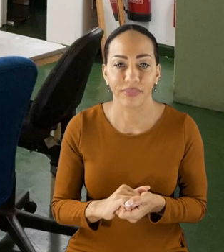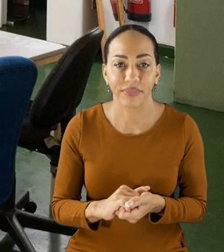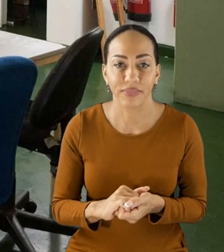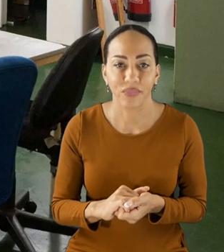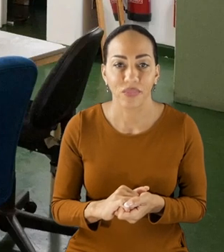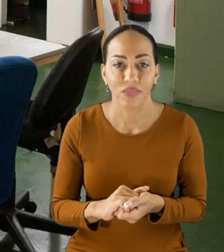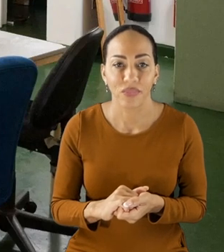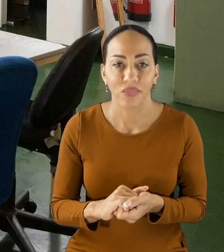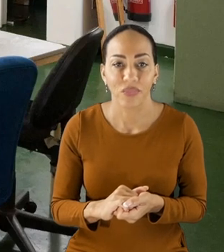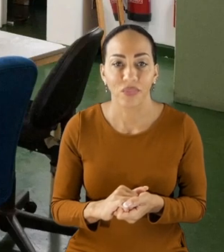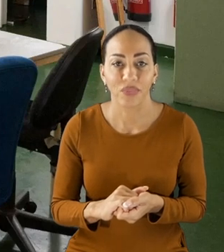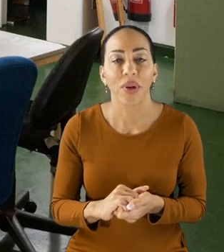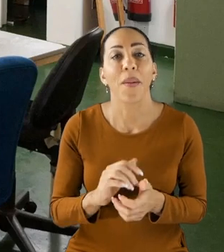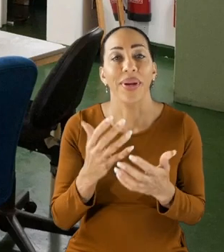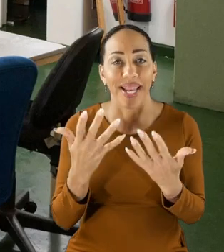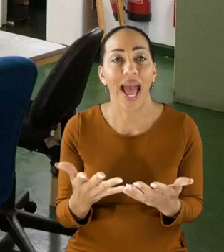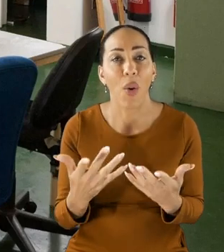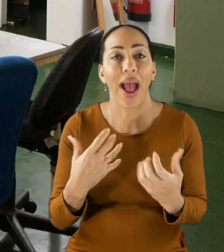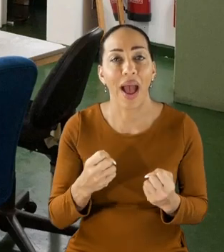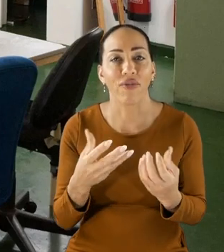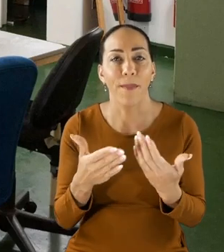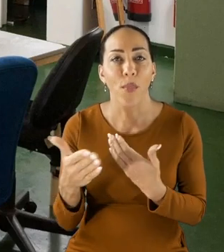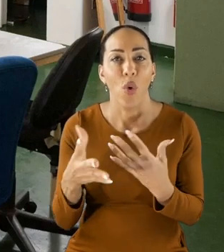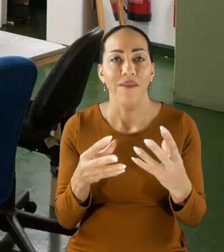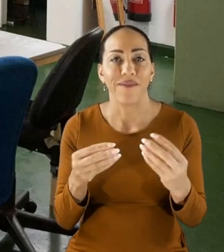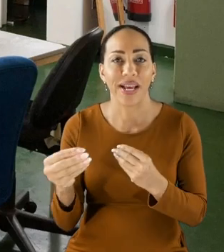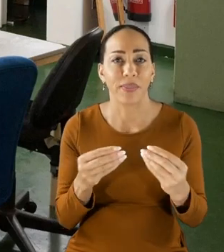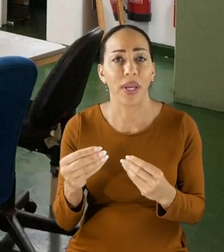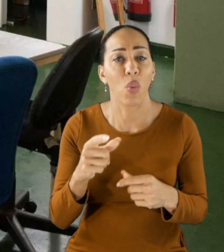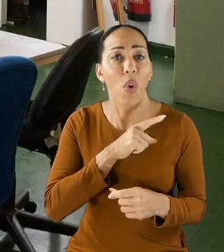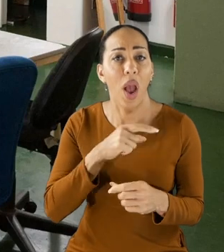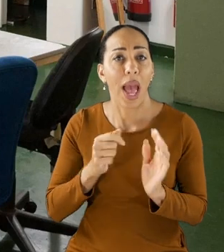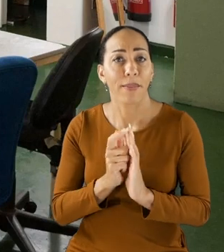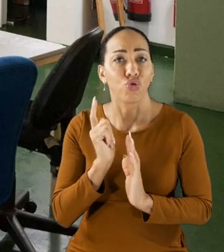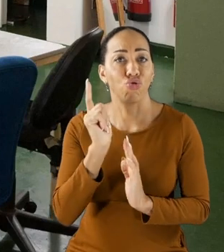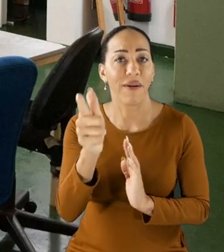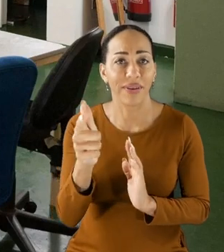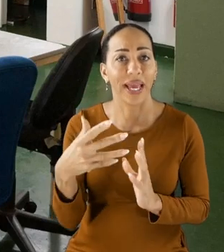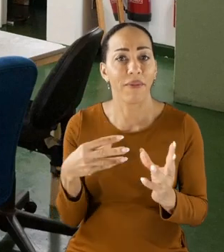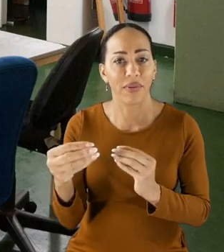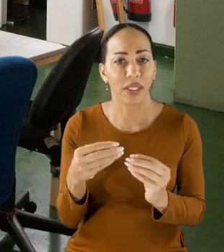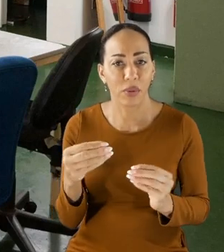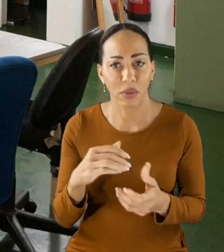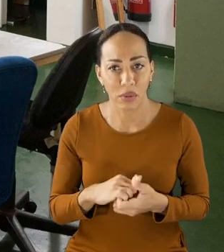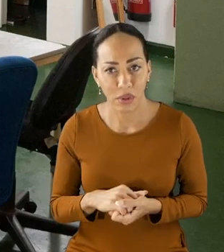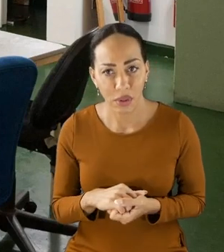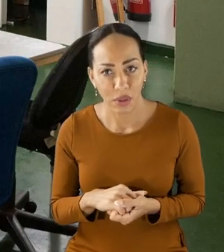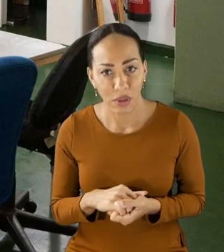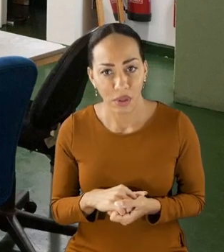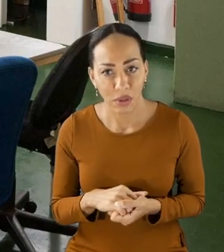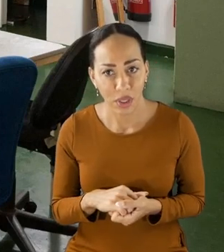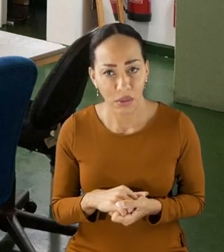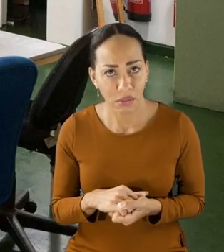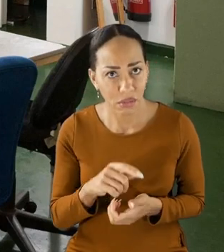out more because I'm doing both traveling and doing this simultaneously. Okay.